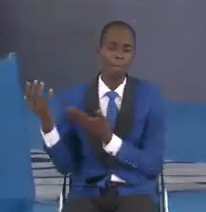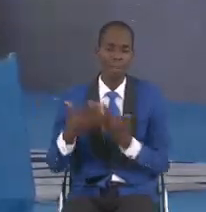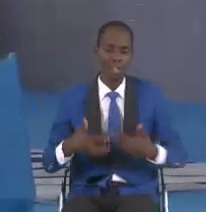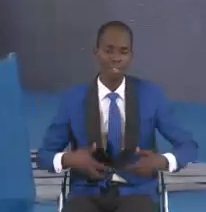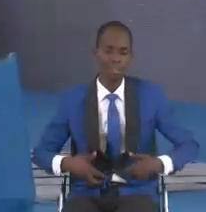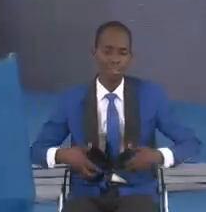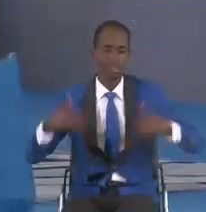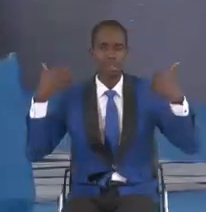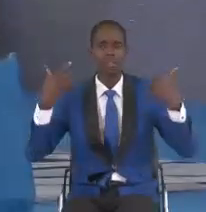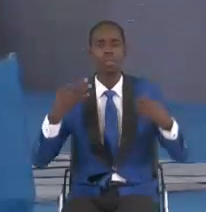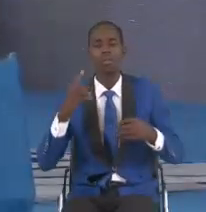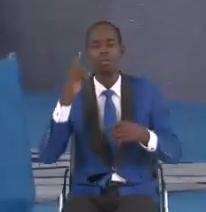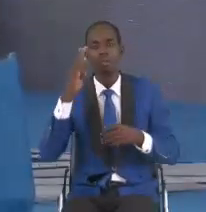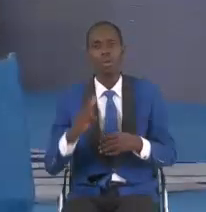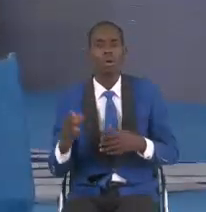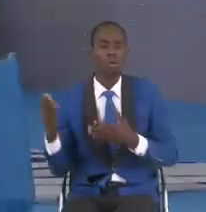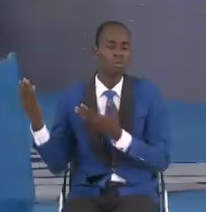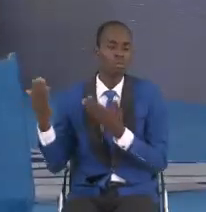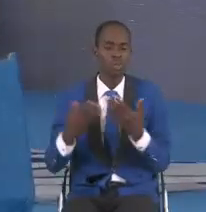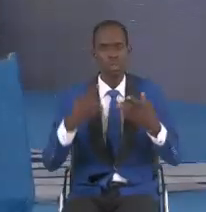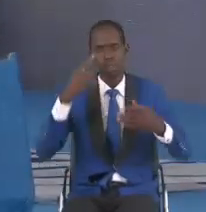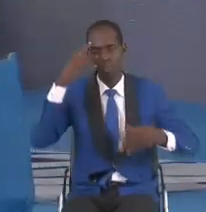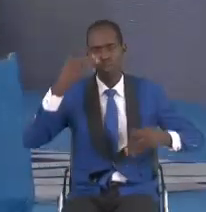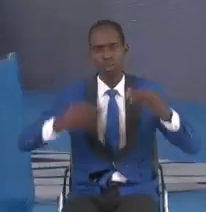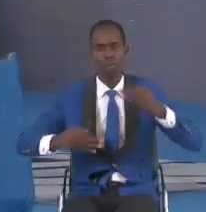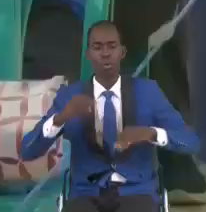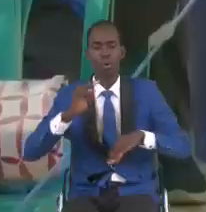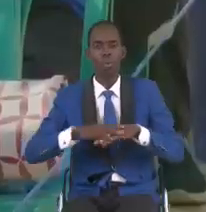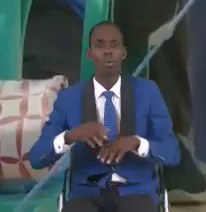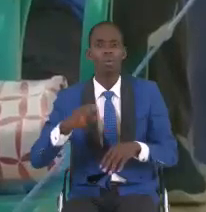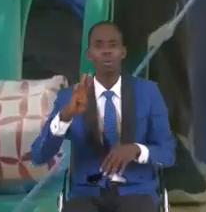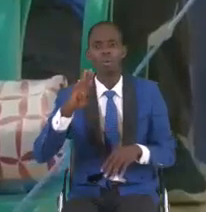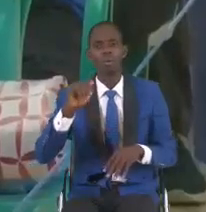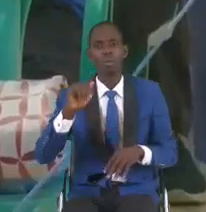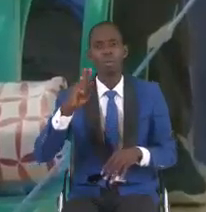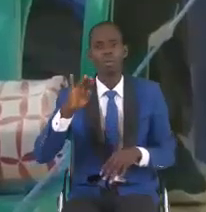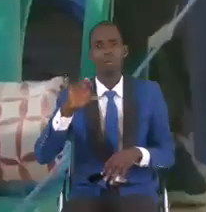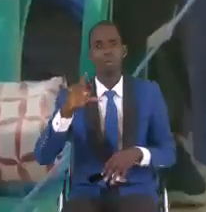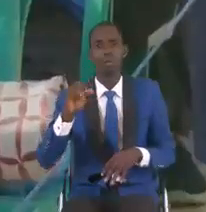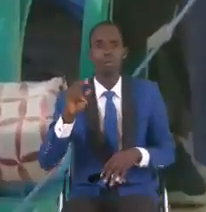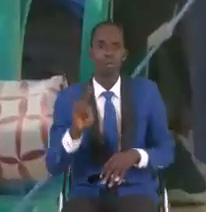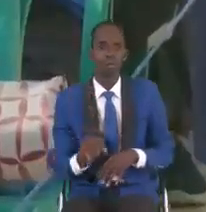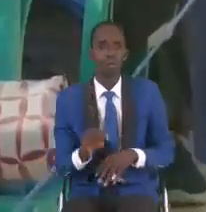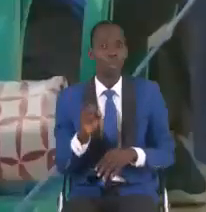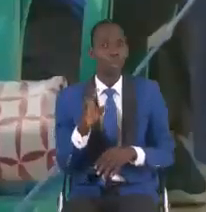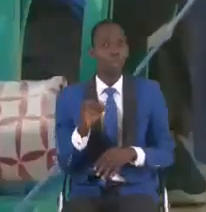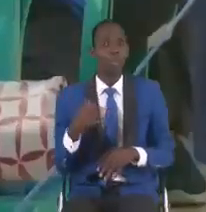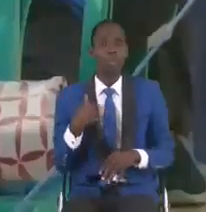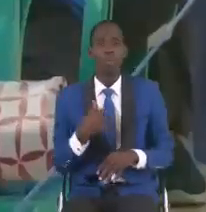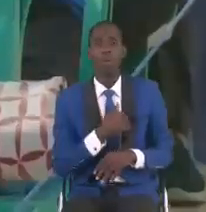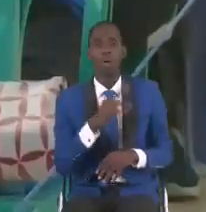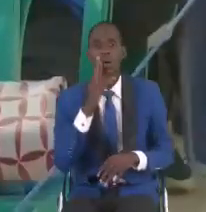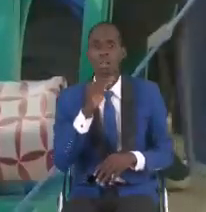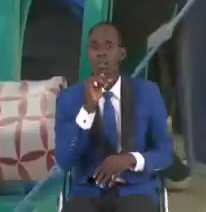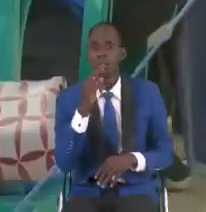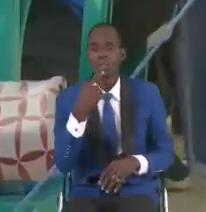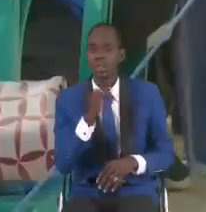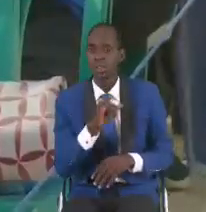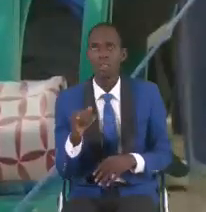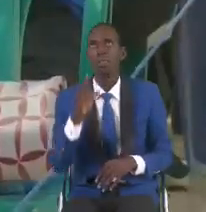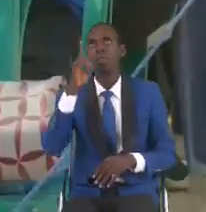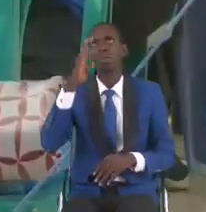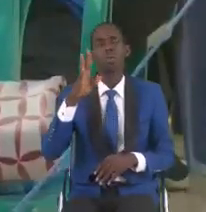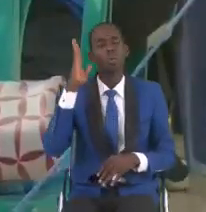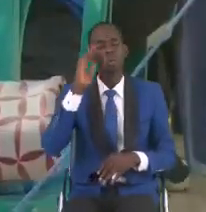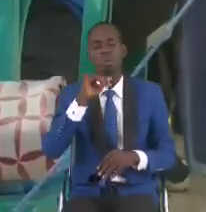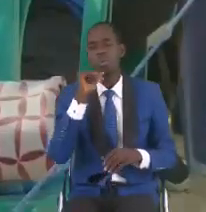the judgment is coming upon Babylon. So we're not telling them God will not condemn you for